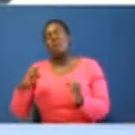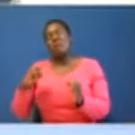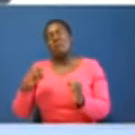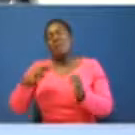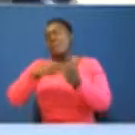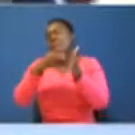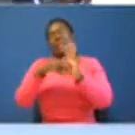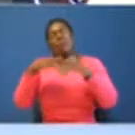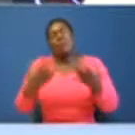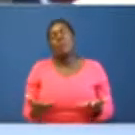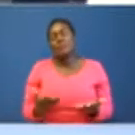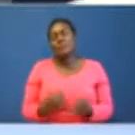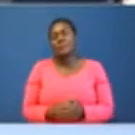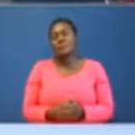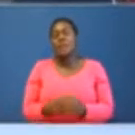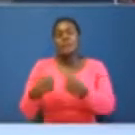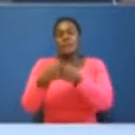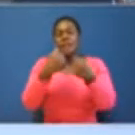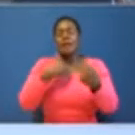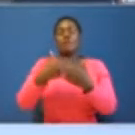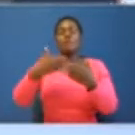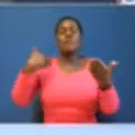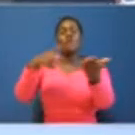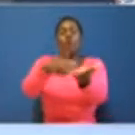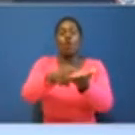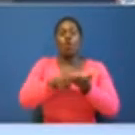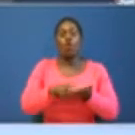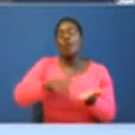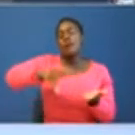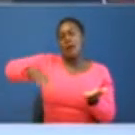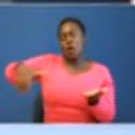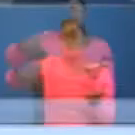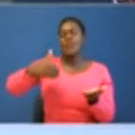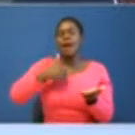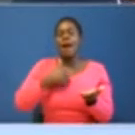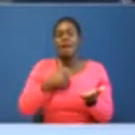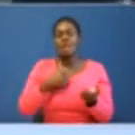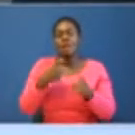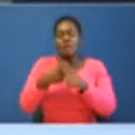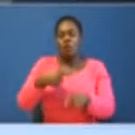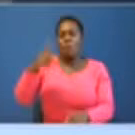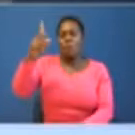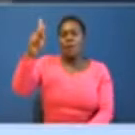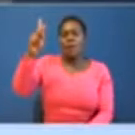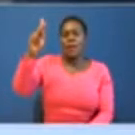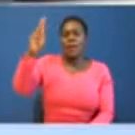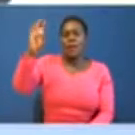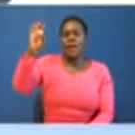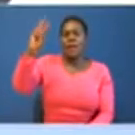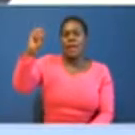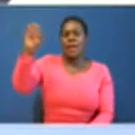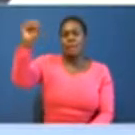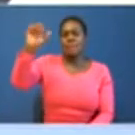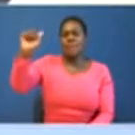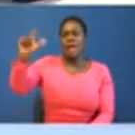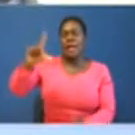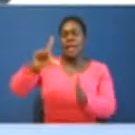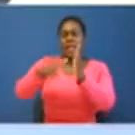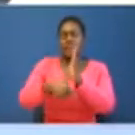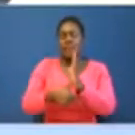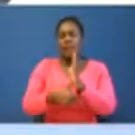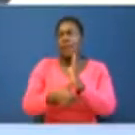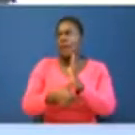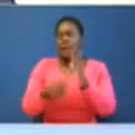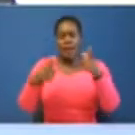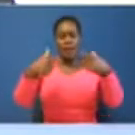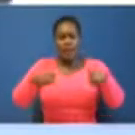recent interview the nms there was a challenge of a previous debt that the county owed the the cancer for example but we can get into that a bit later on you reference performance let